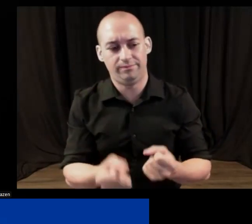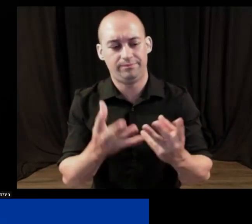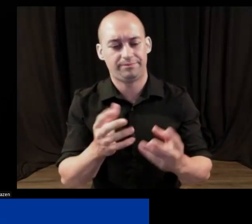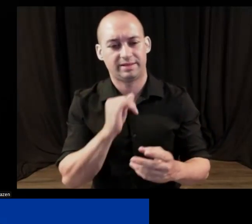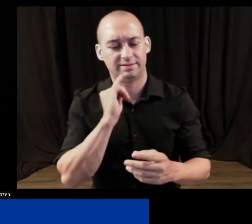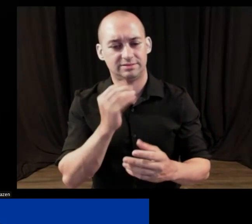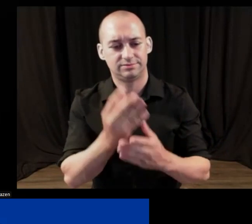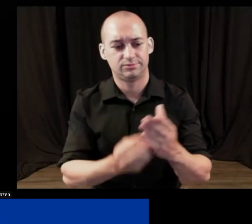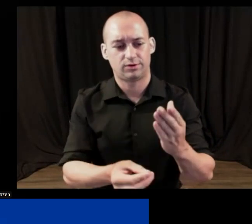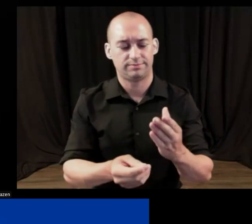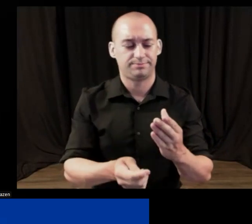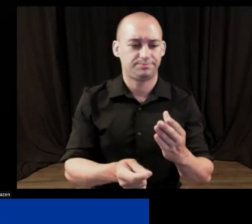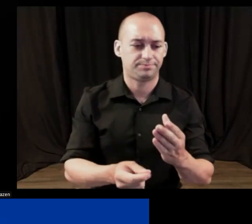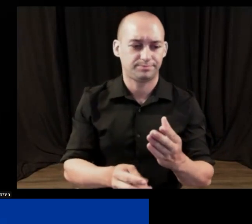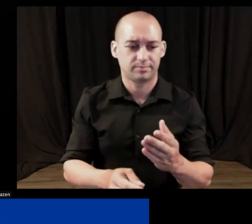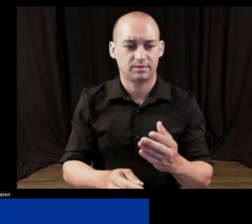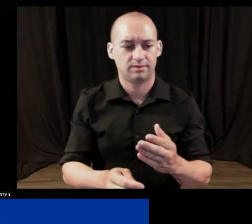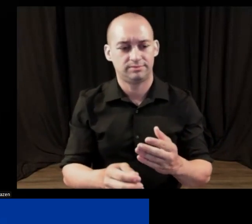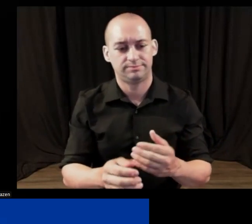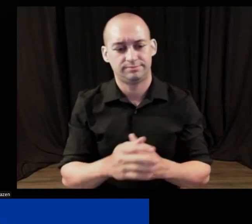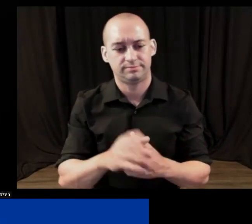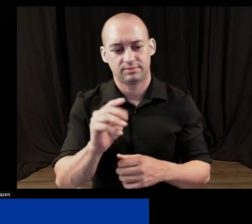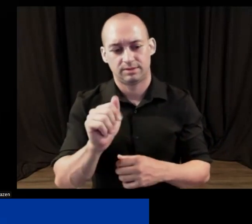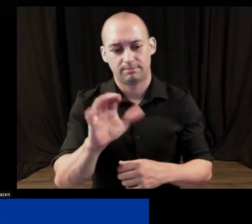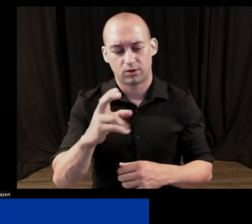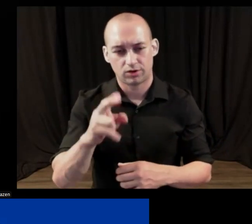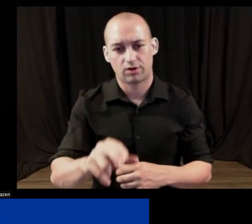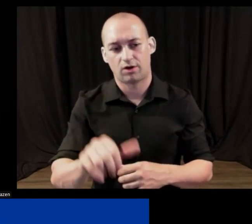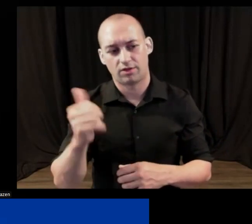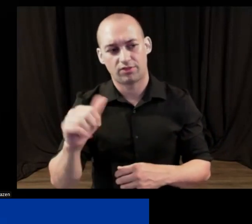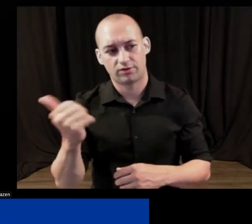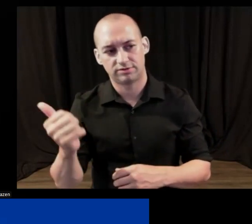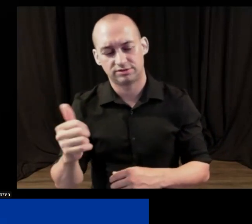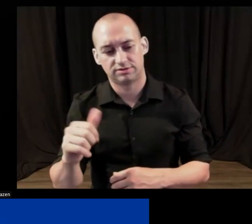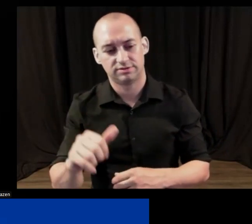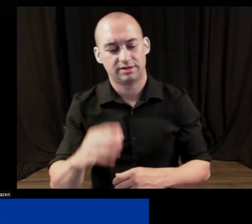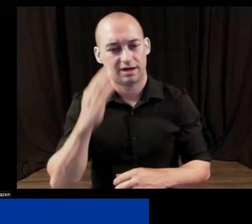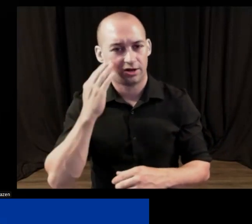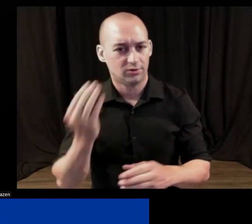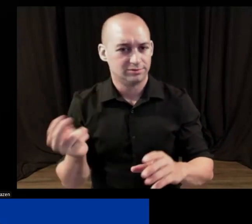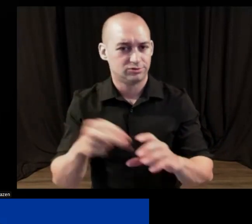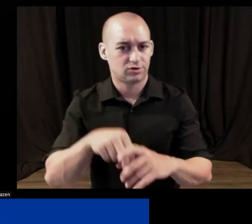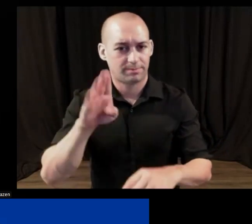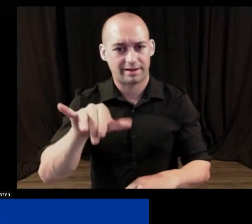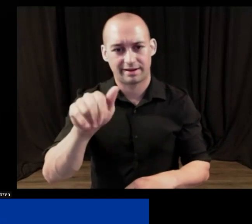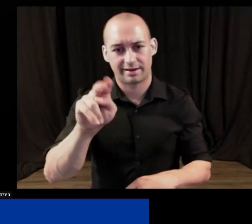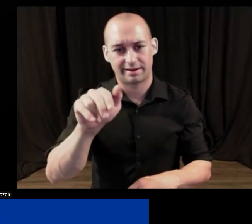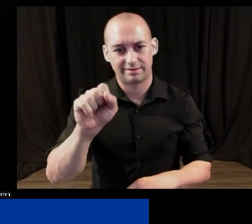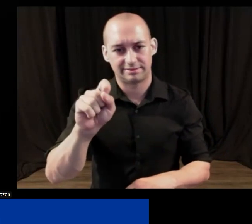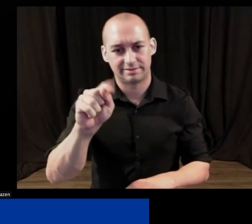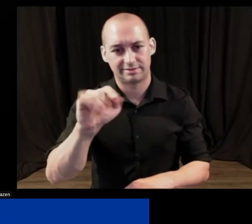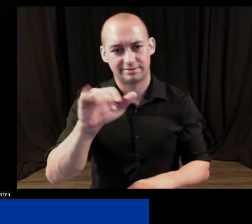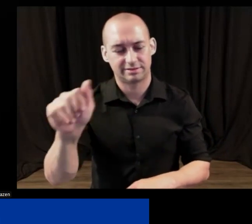that space. So Mark or others, I know we're joined also by Anastasia from Department of Healthcare Services, if anybody else wants to weigh in on